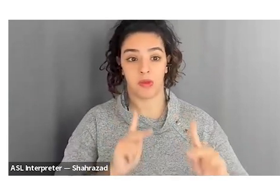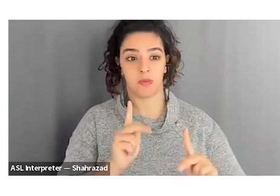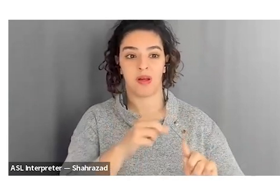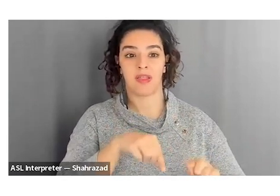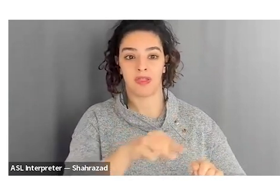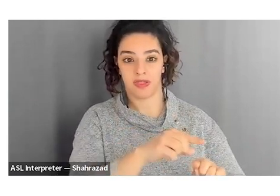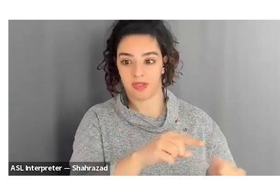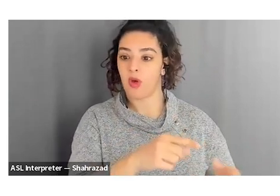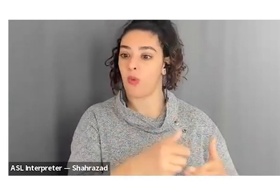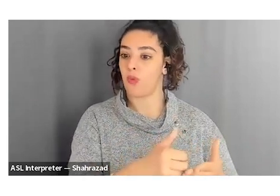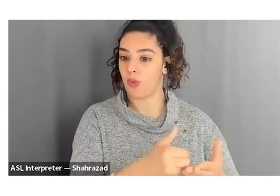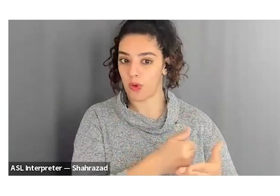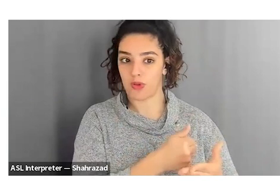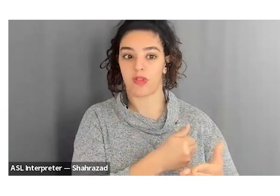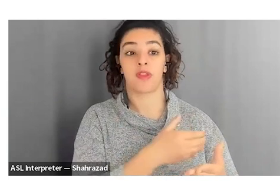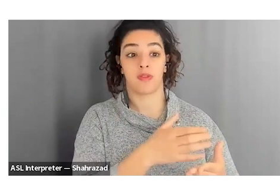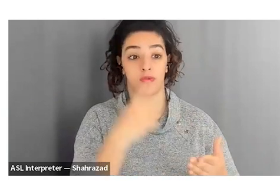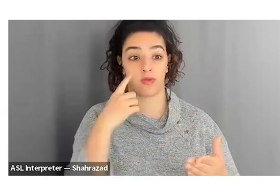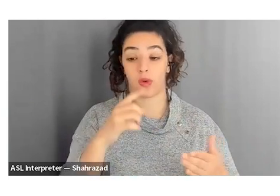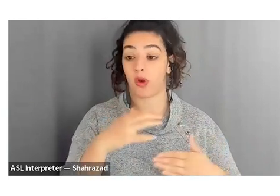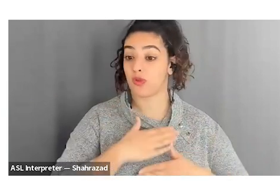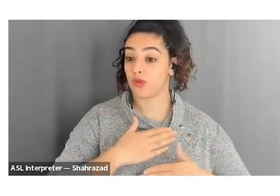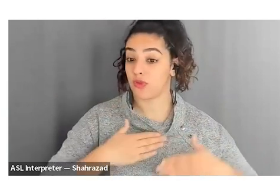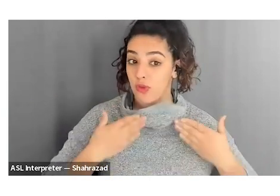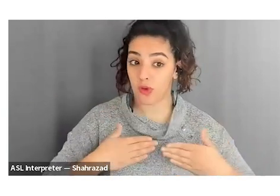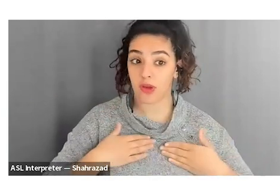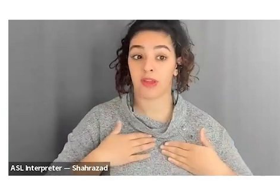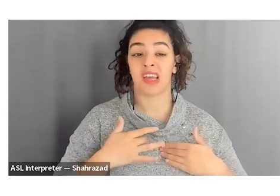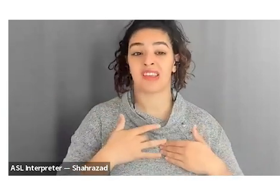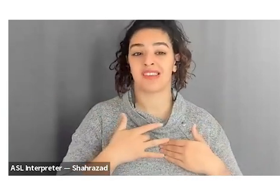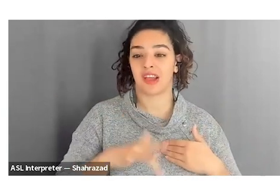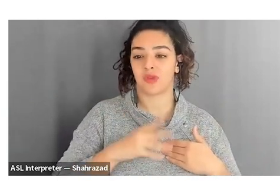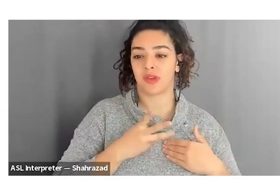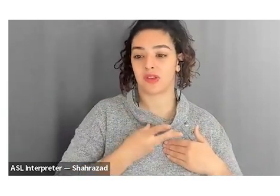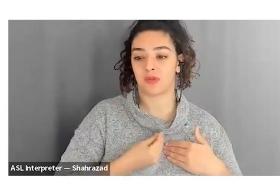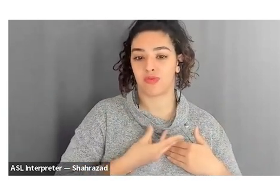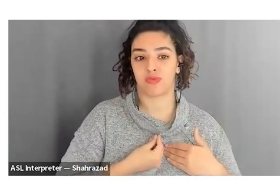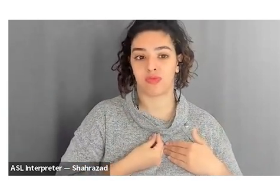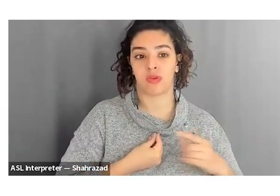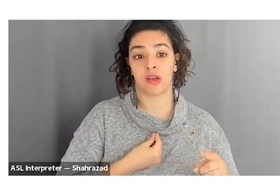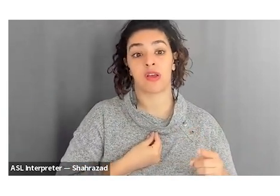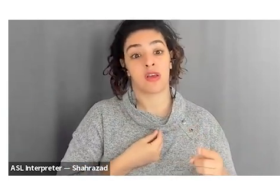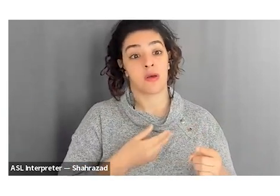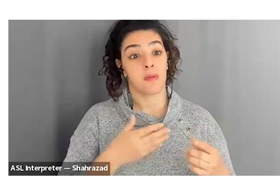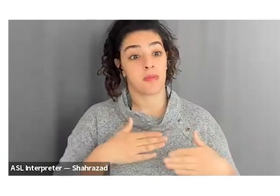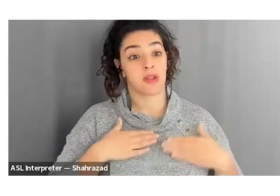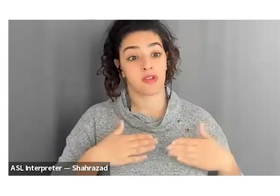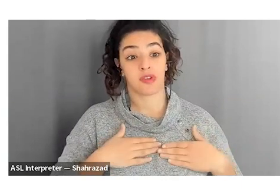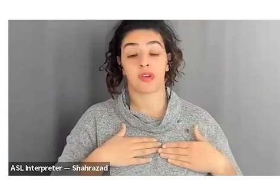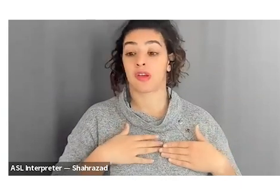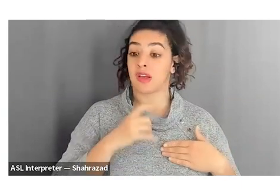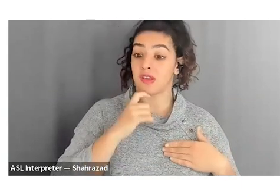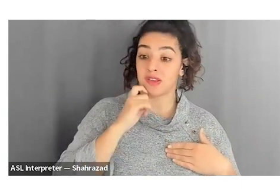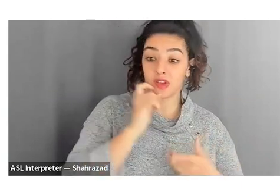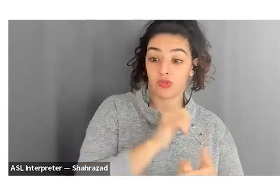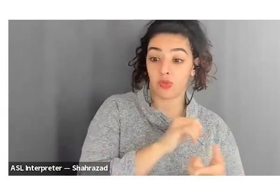pleasure, sexuality, relationships, and love. And on the right side, we have one of my favorite photos of myself. So this is in my garden